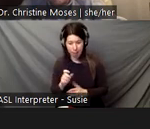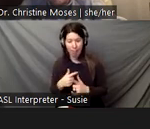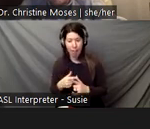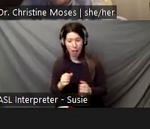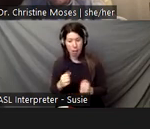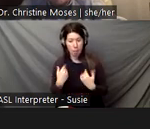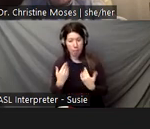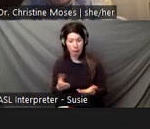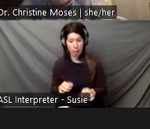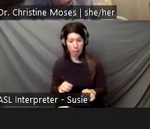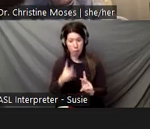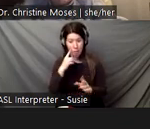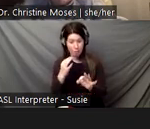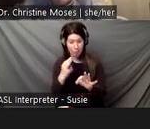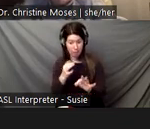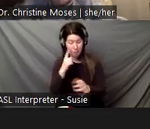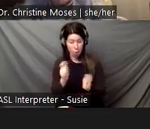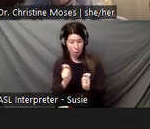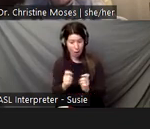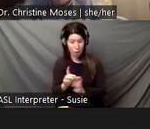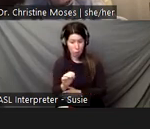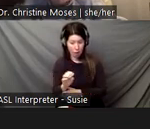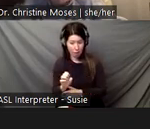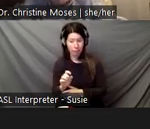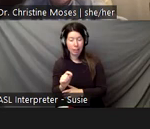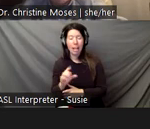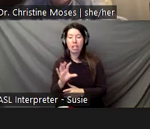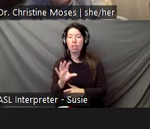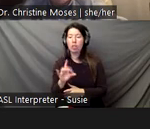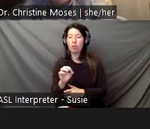feedback on the revised draft, and then those would be shown in track changes.